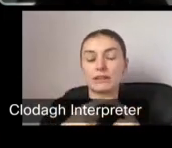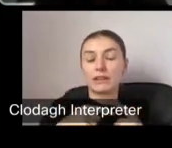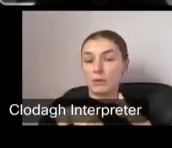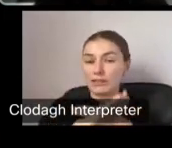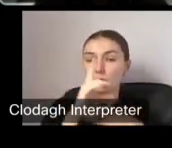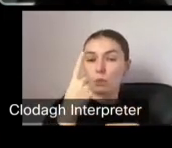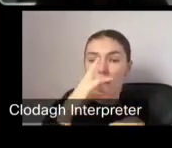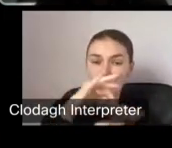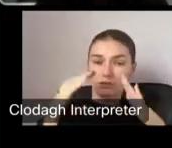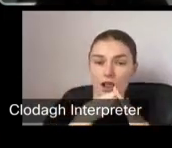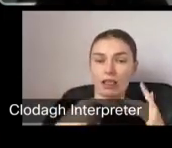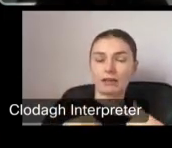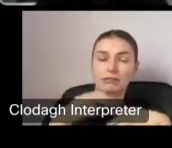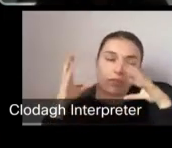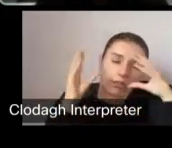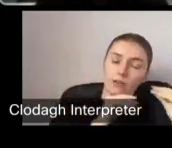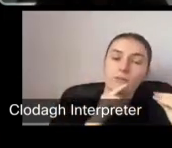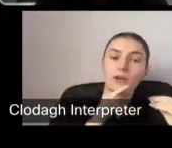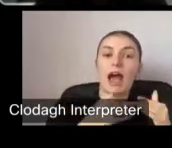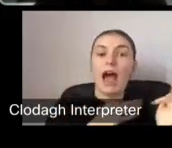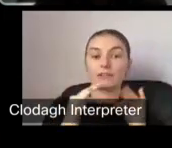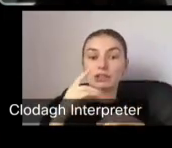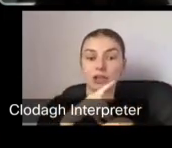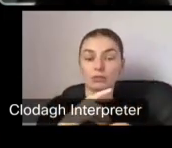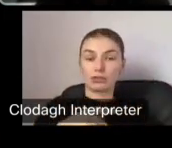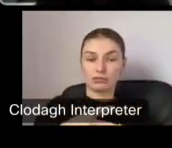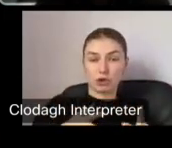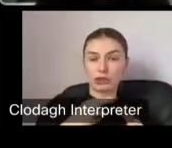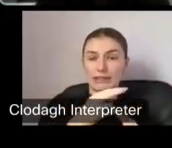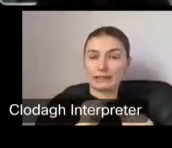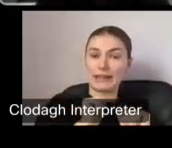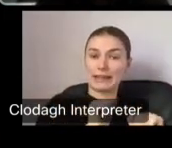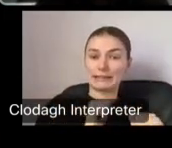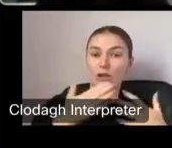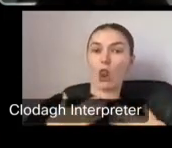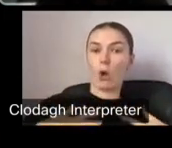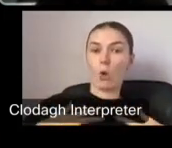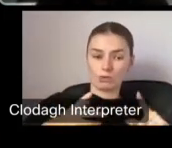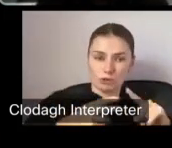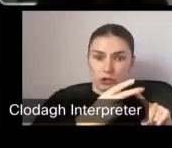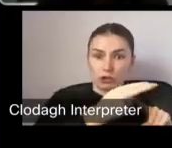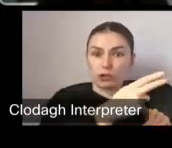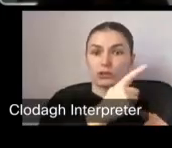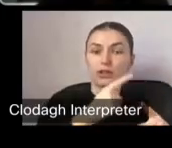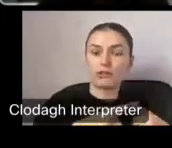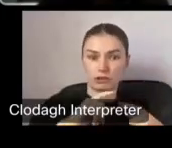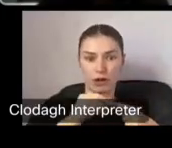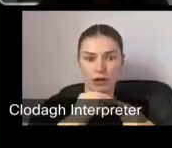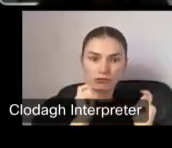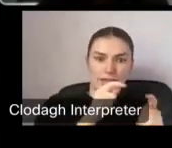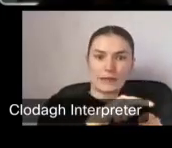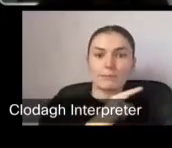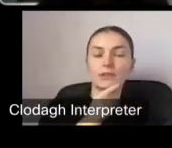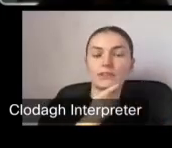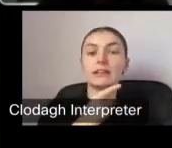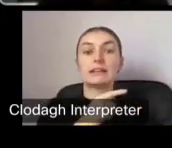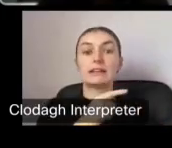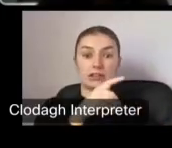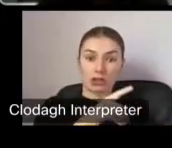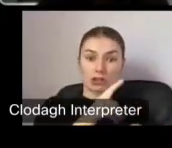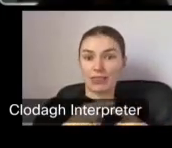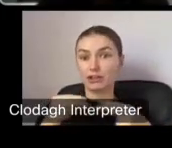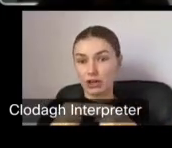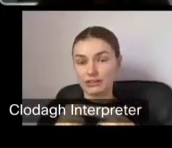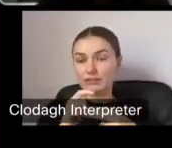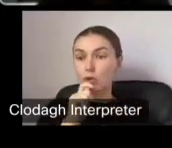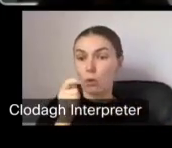as the doctor was cutting off his clothes to try and get treatment for him, himself and the nurse turned to herself and